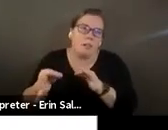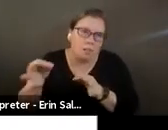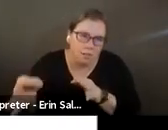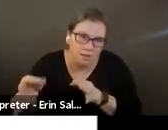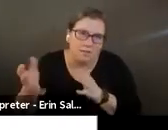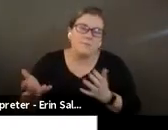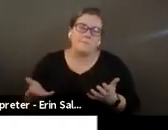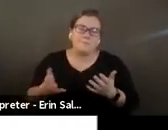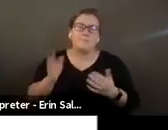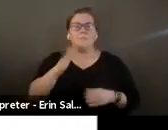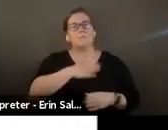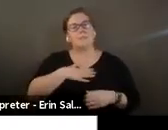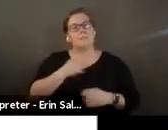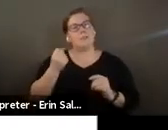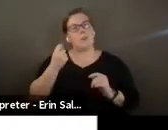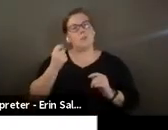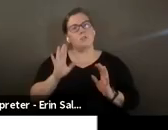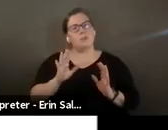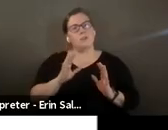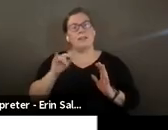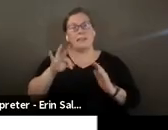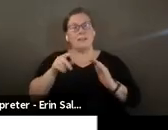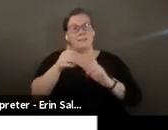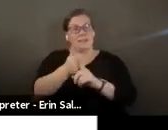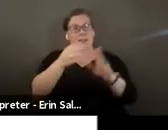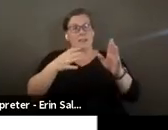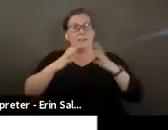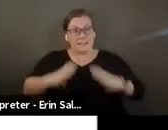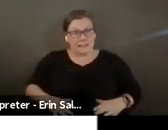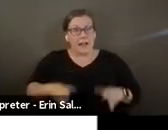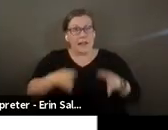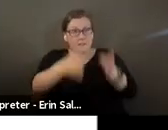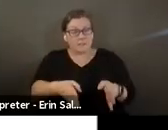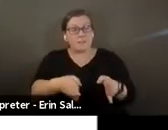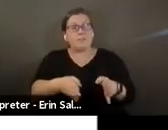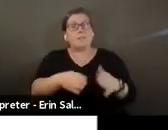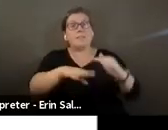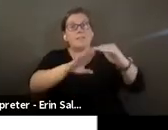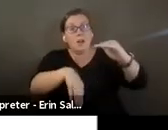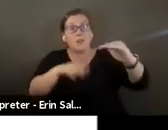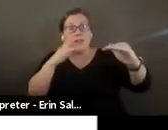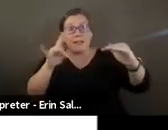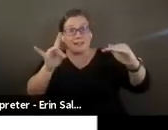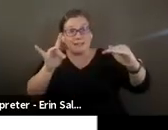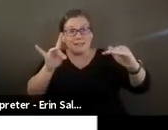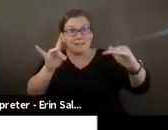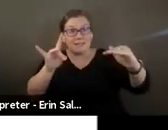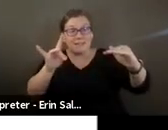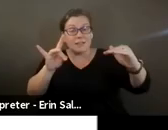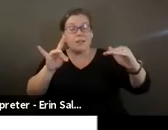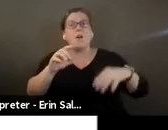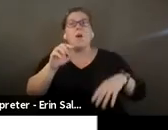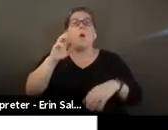So please understand, if someone is under 18 and does have a guardian, or if they just have a